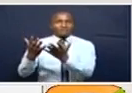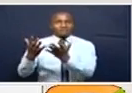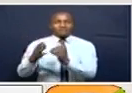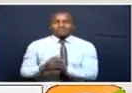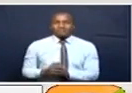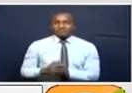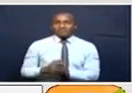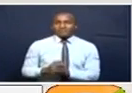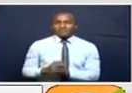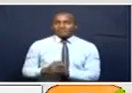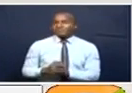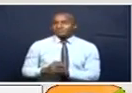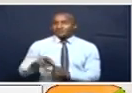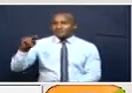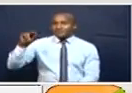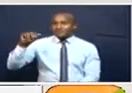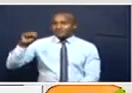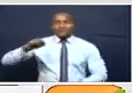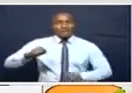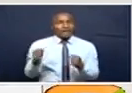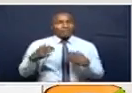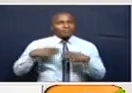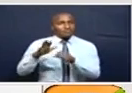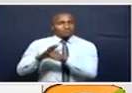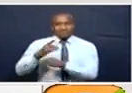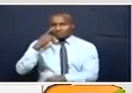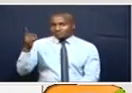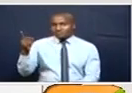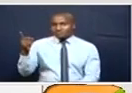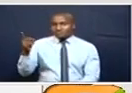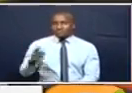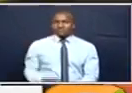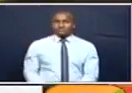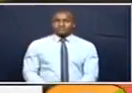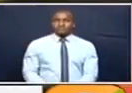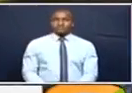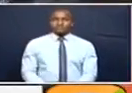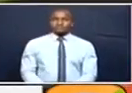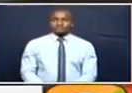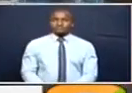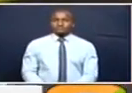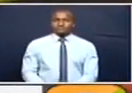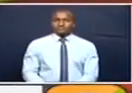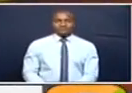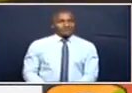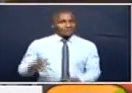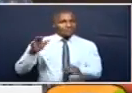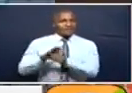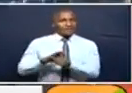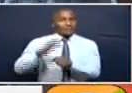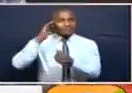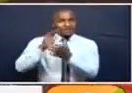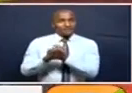The principals were clearly happy with the turnout. Let's listen to what Raila Odinga said. At the stronghold,